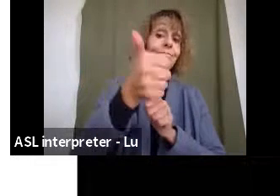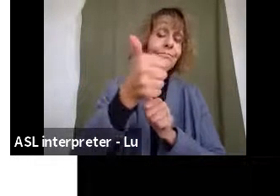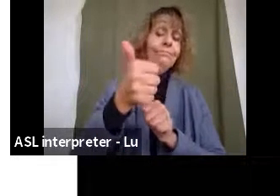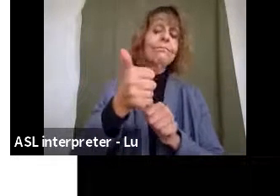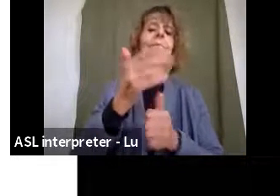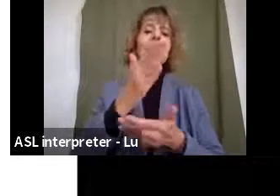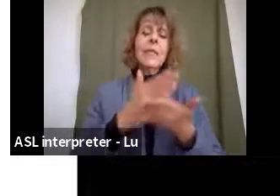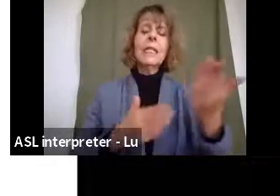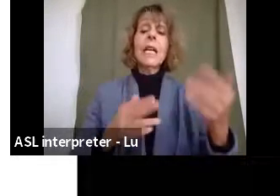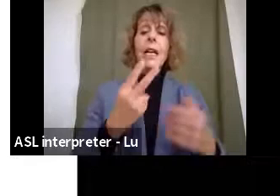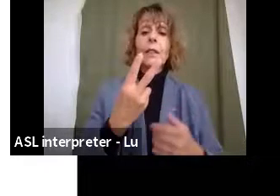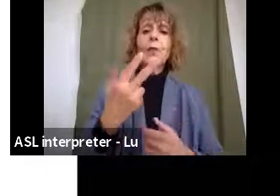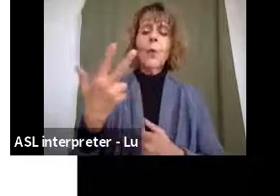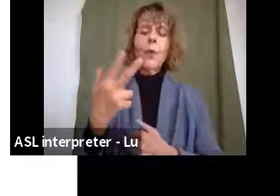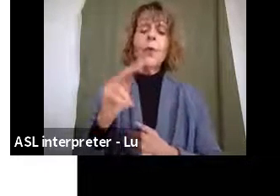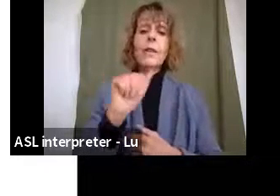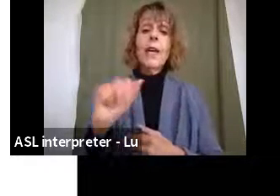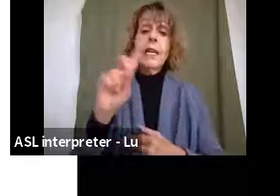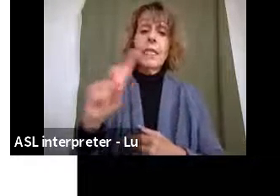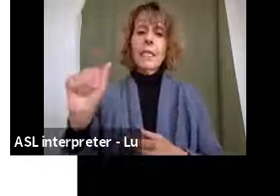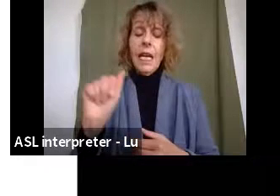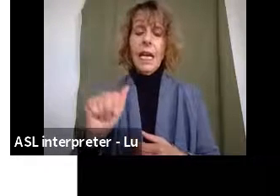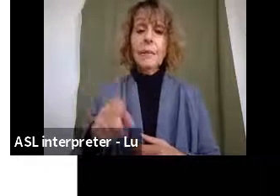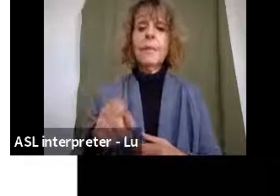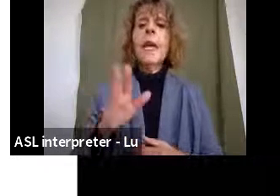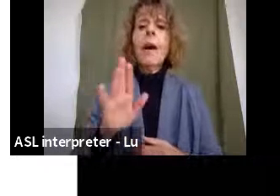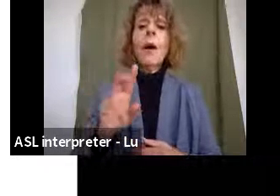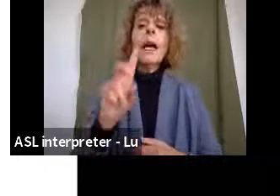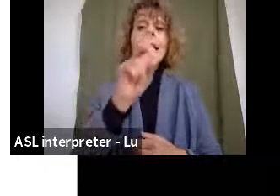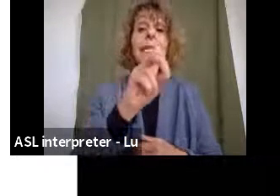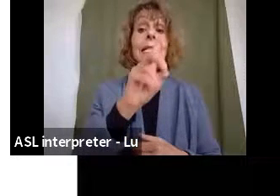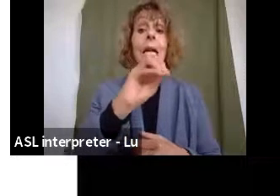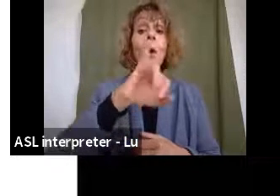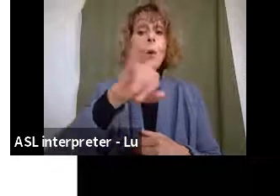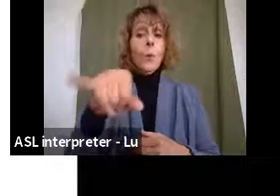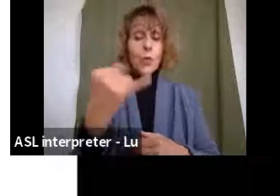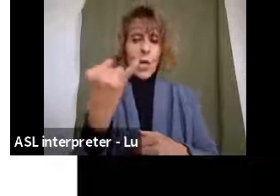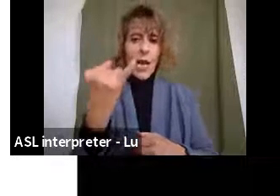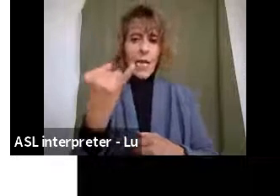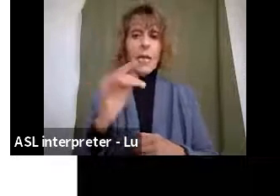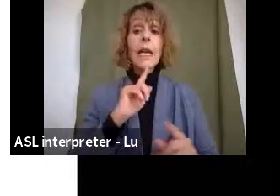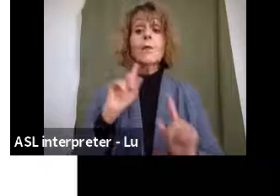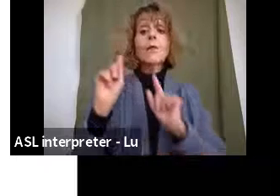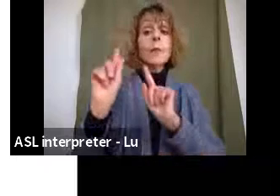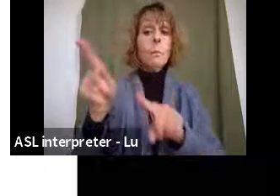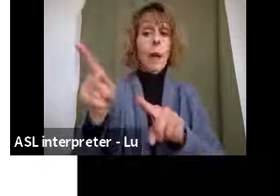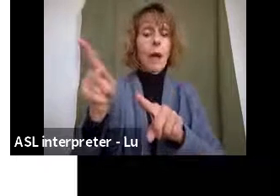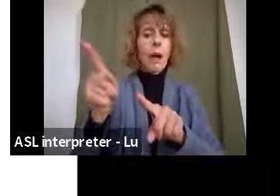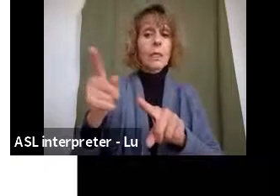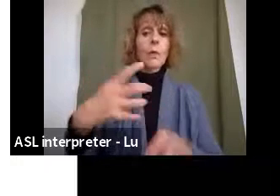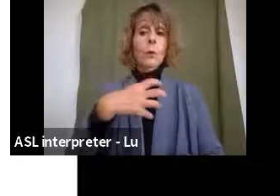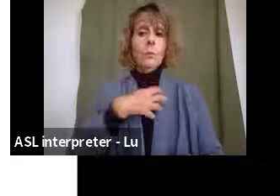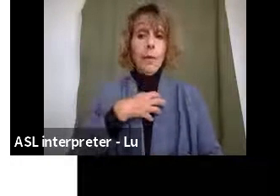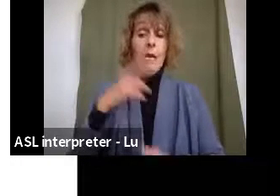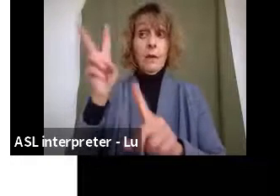provider and say, we'd like to do an ADA review, and then they will negotiate a settlement